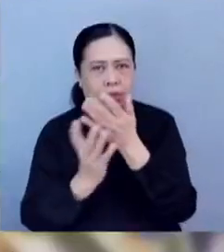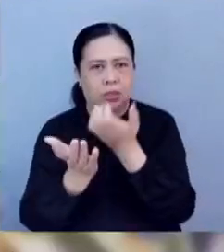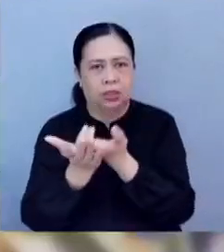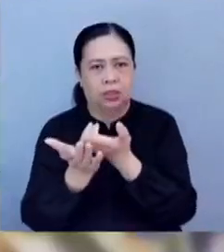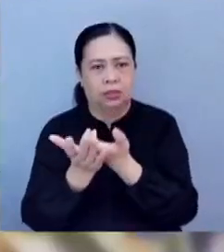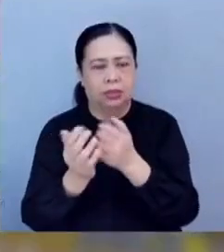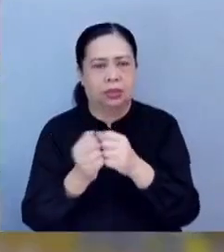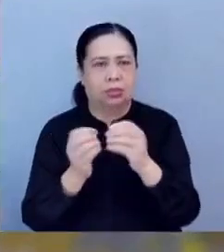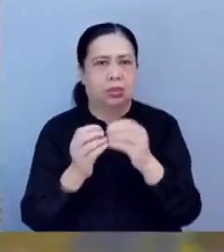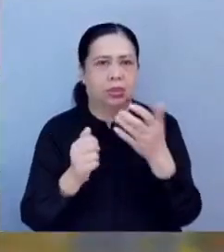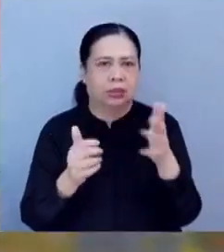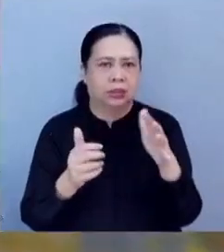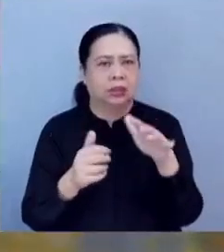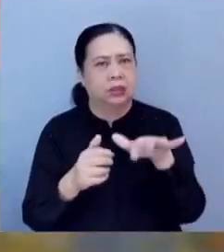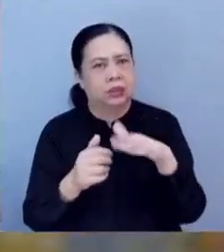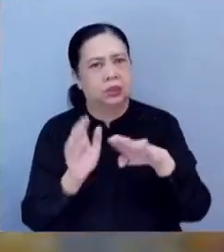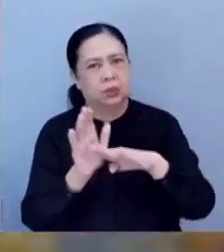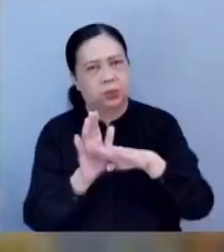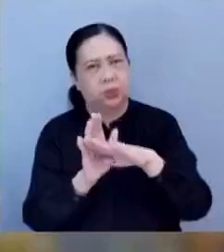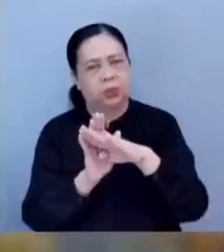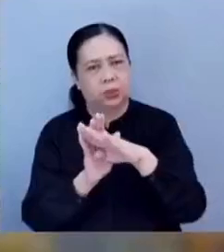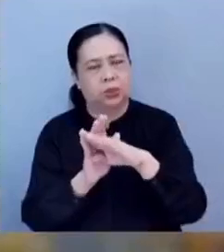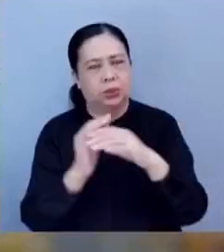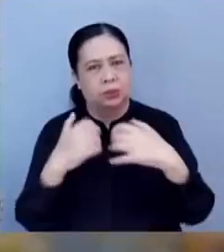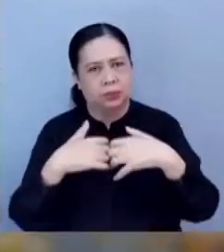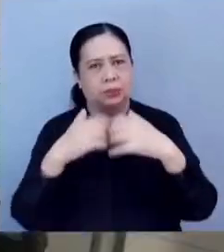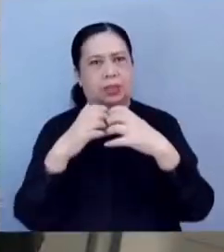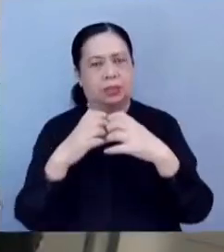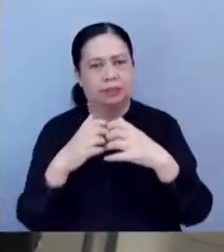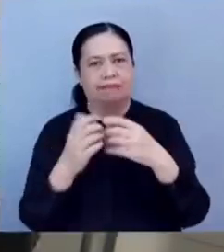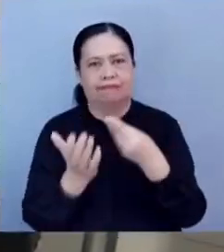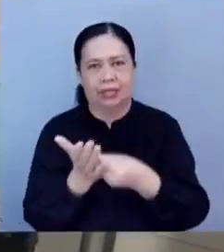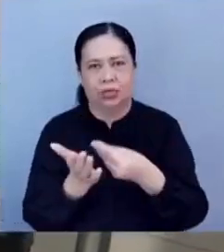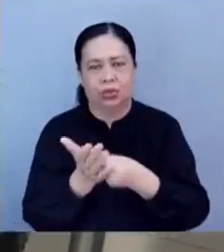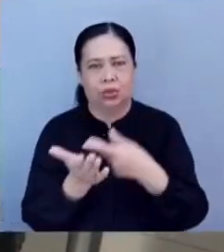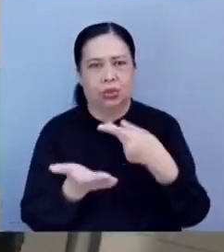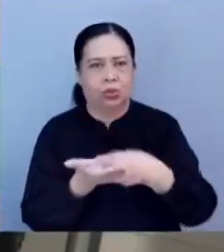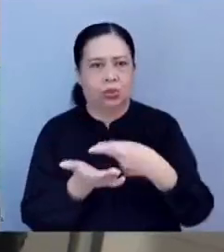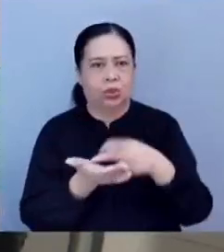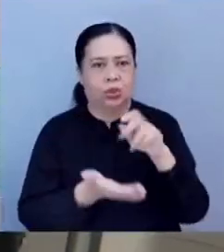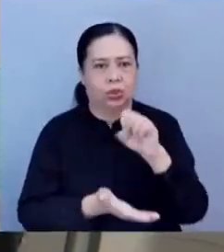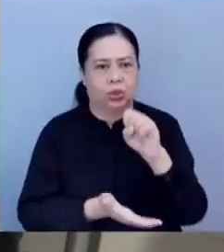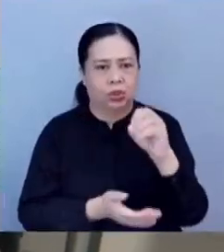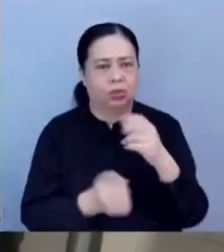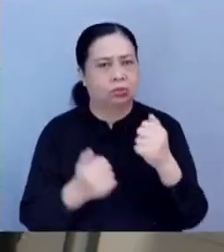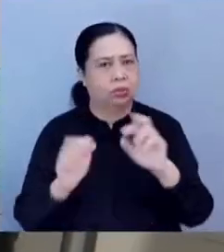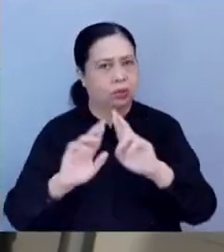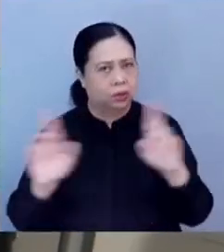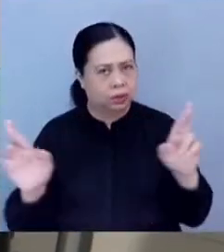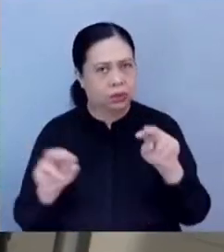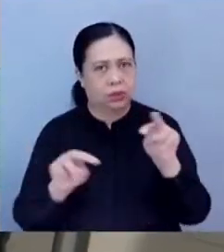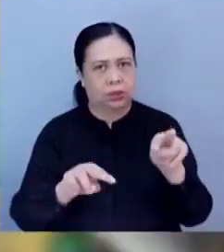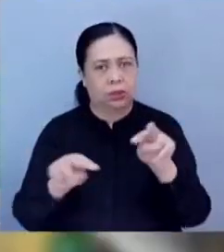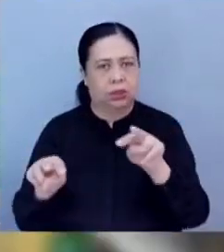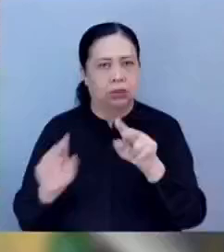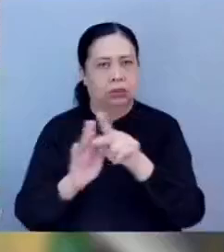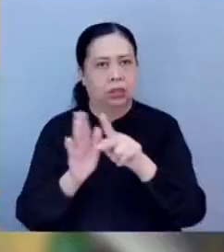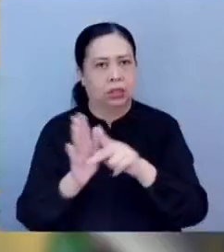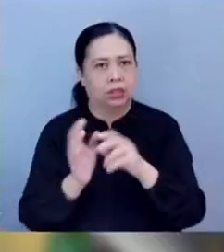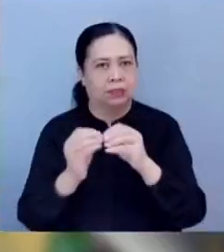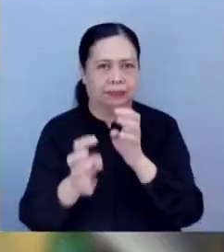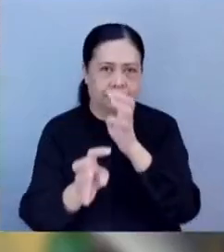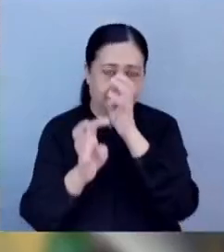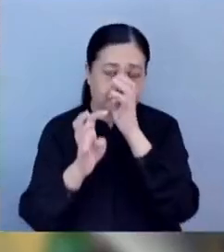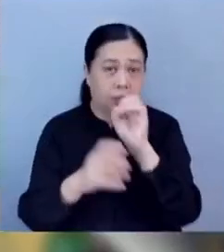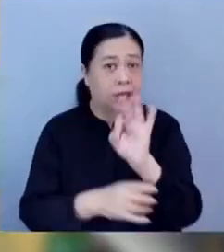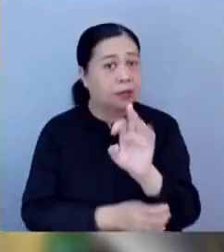amid moderating inflation and recovering peso. But the BSP says it remains prepared to resume monetary policy tightening as